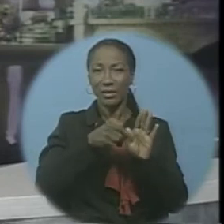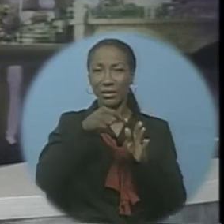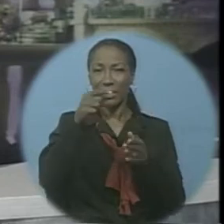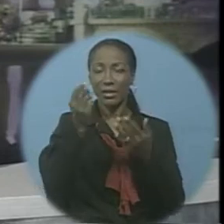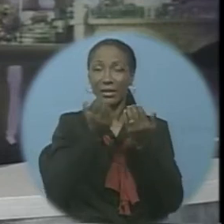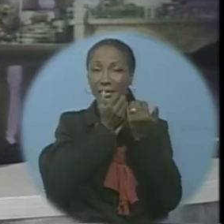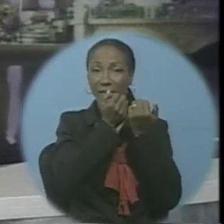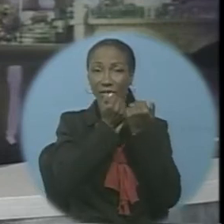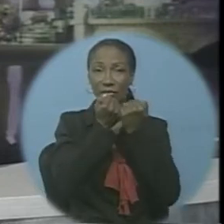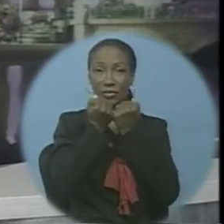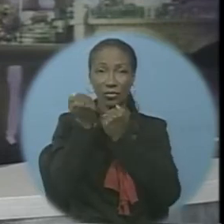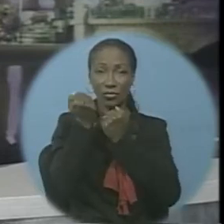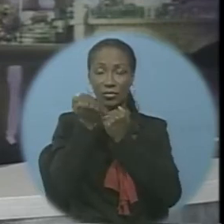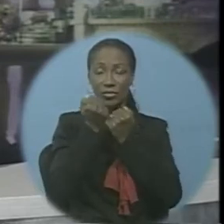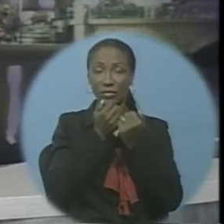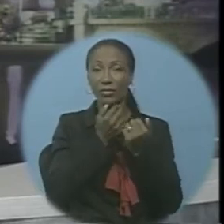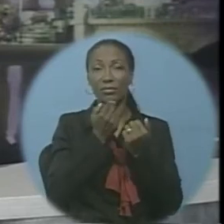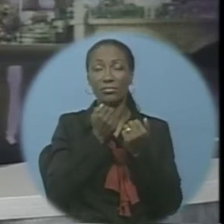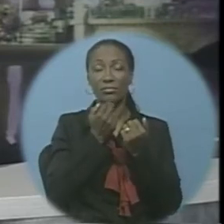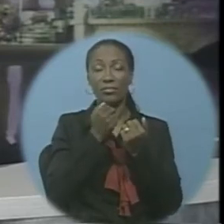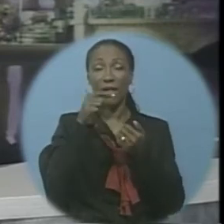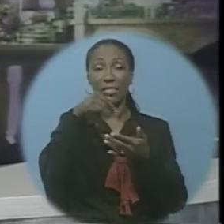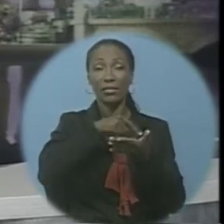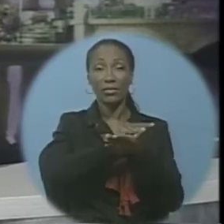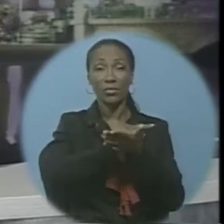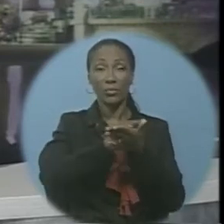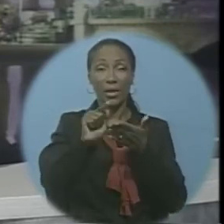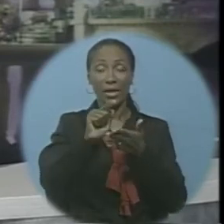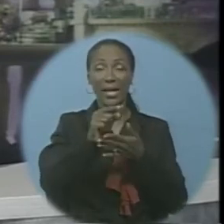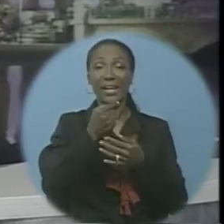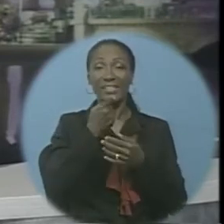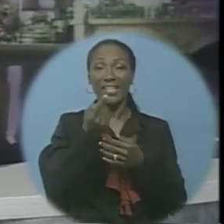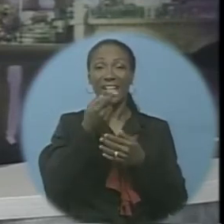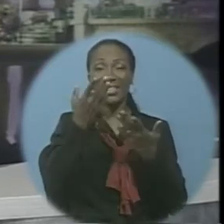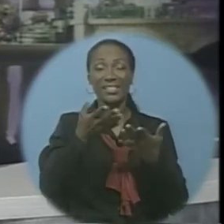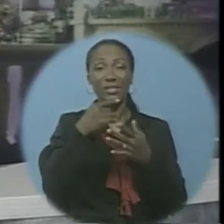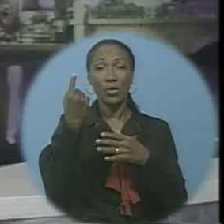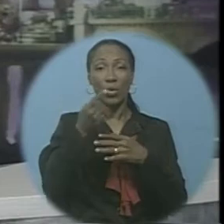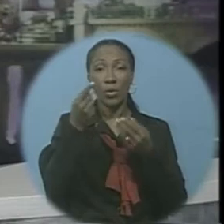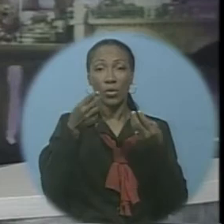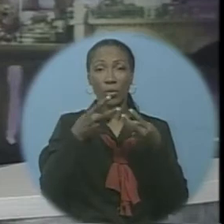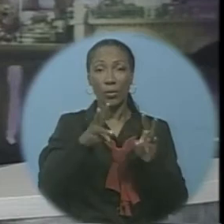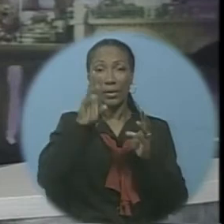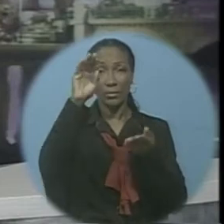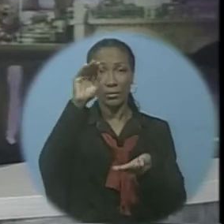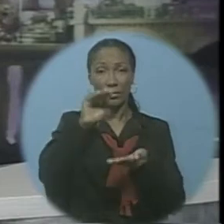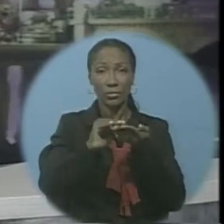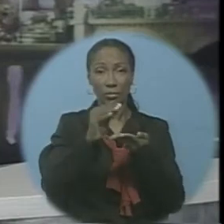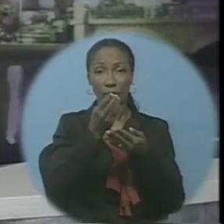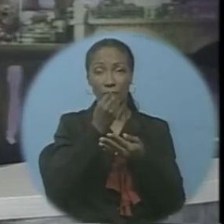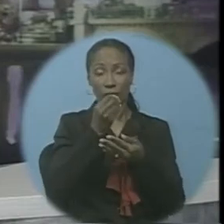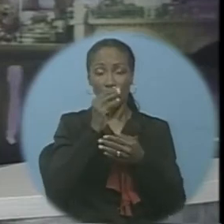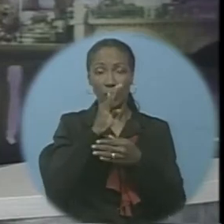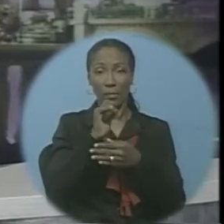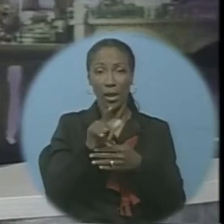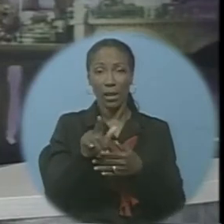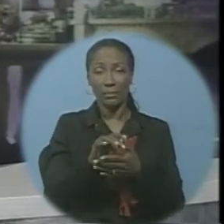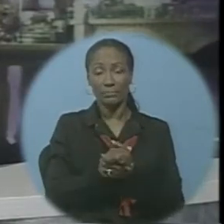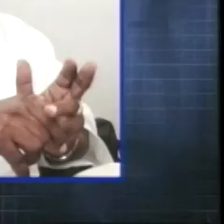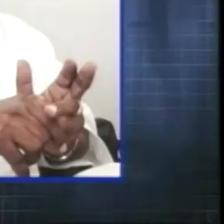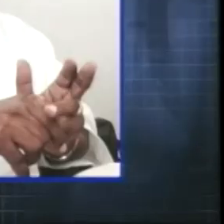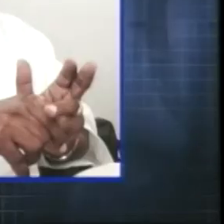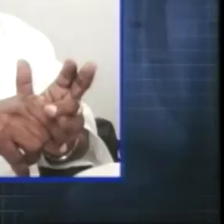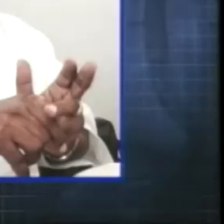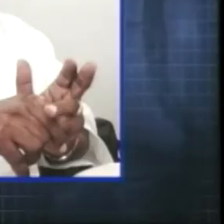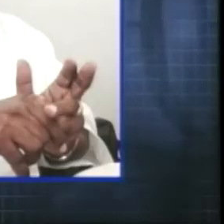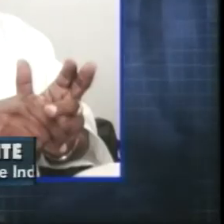he said he also believes it's the only way to spark efforts to reduce the island's food import bill.